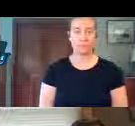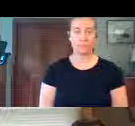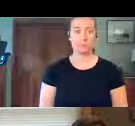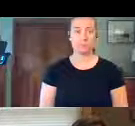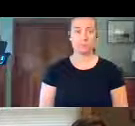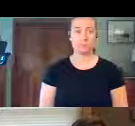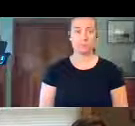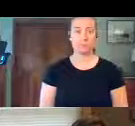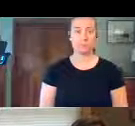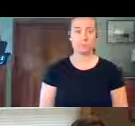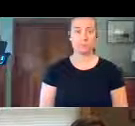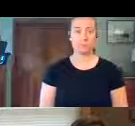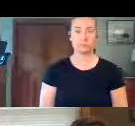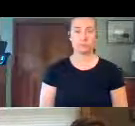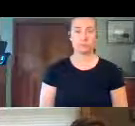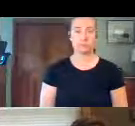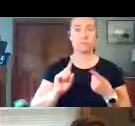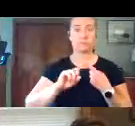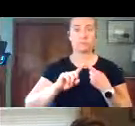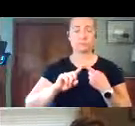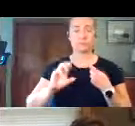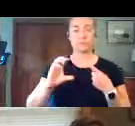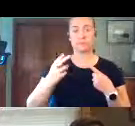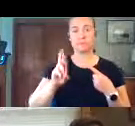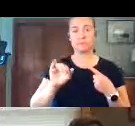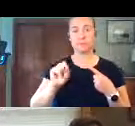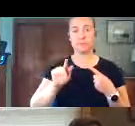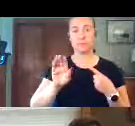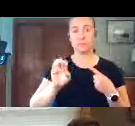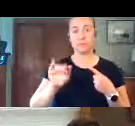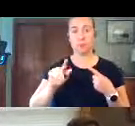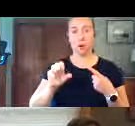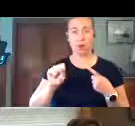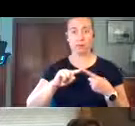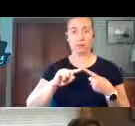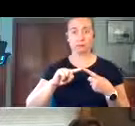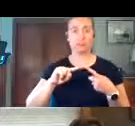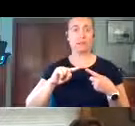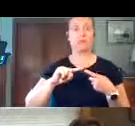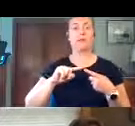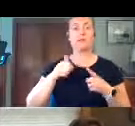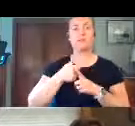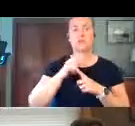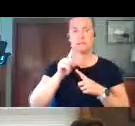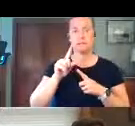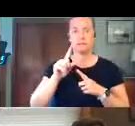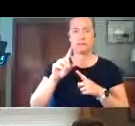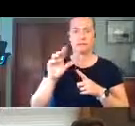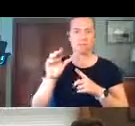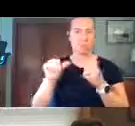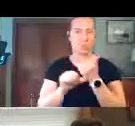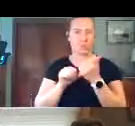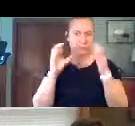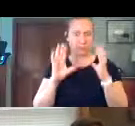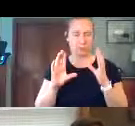will be by Christie Bartels and Edmond Ramley. Christie Bartels is an associate professor in rheumatology in the Department of